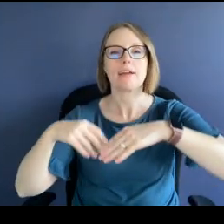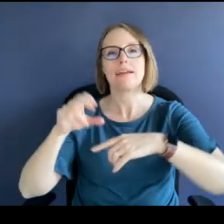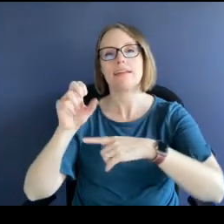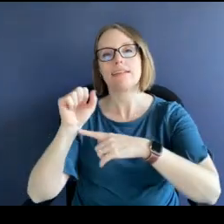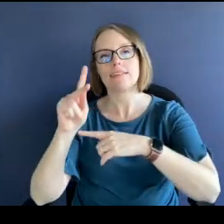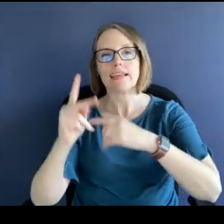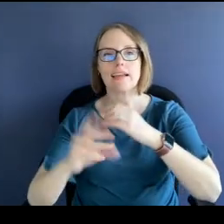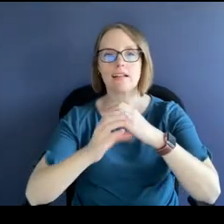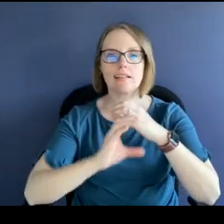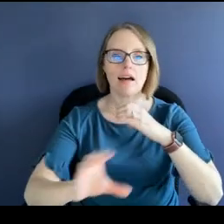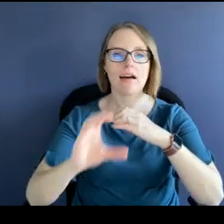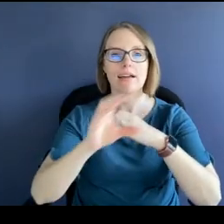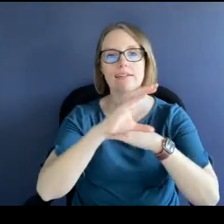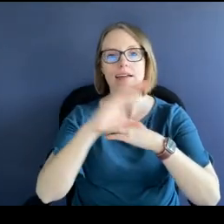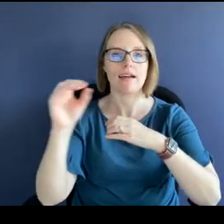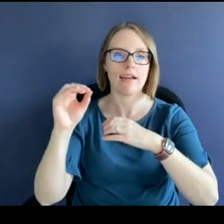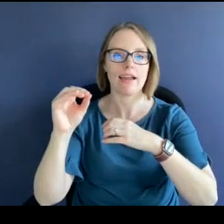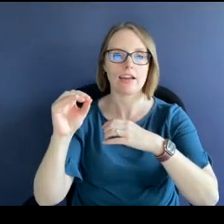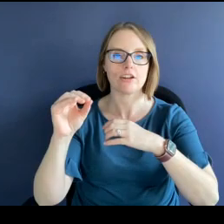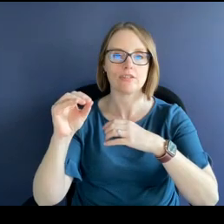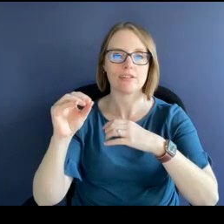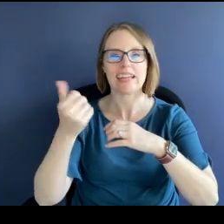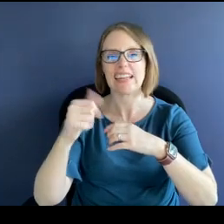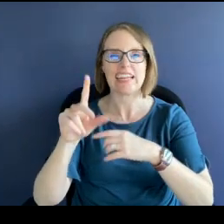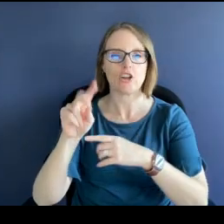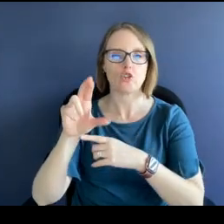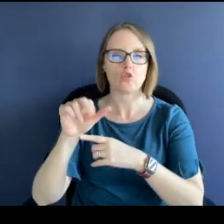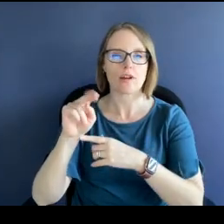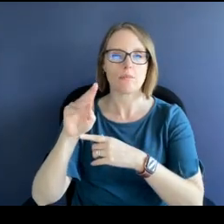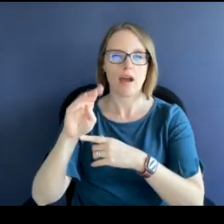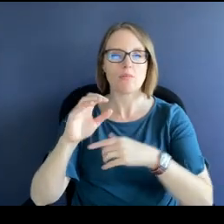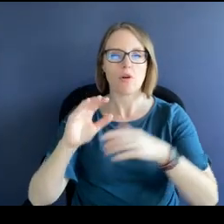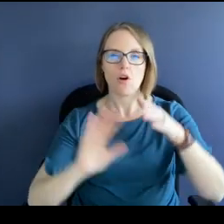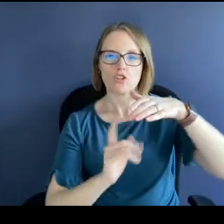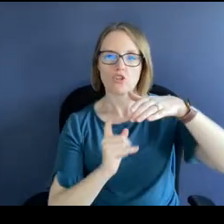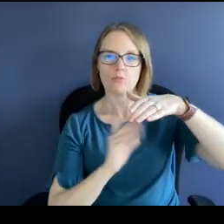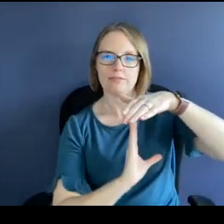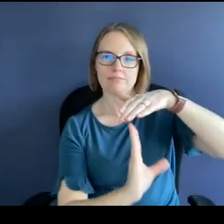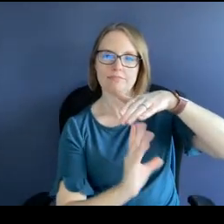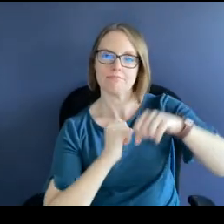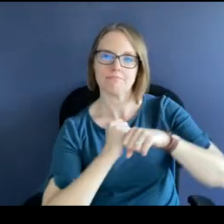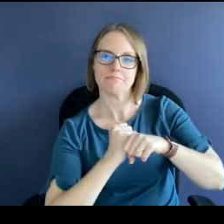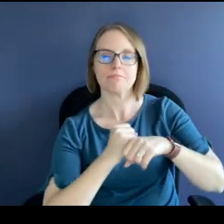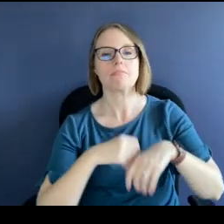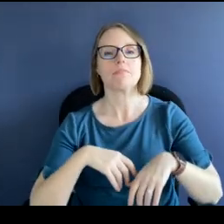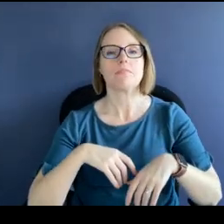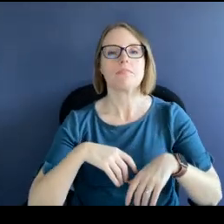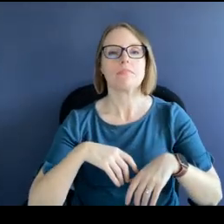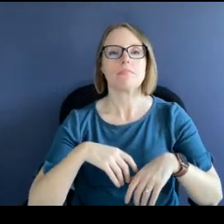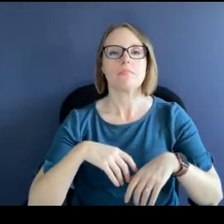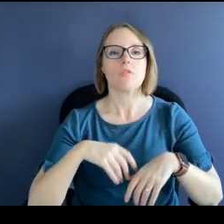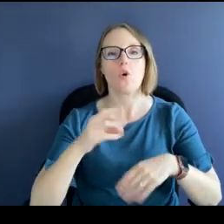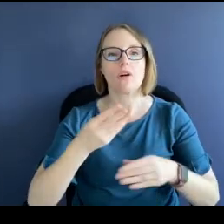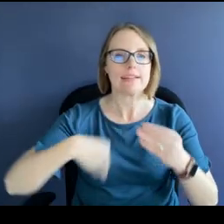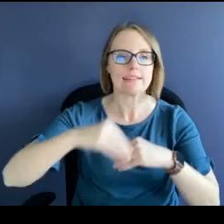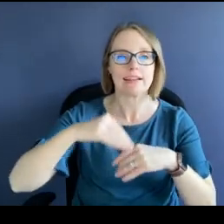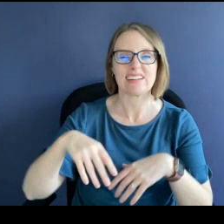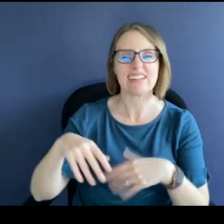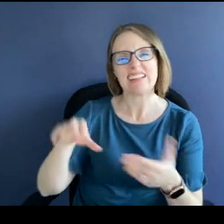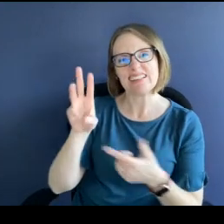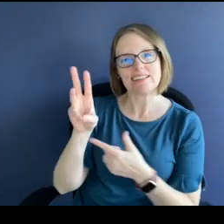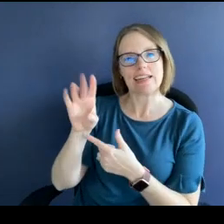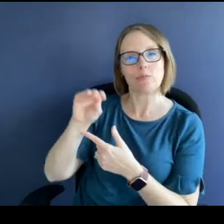or enclosed. And only 61% of you got that correct, but that's okay. Now you know what the